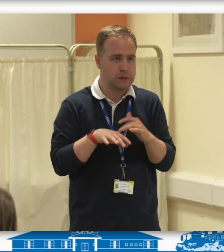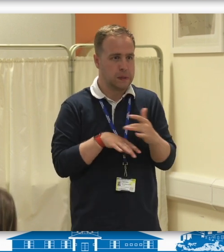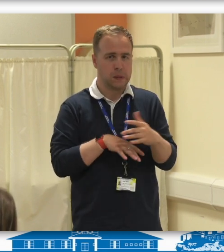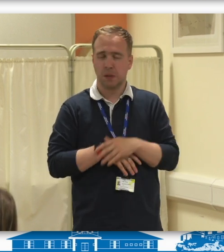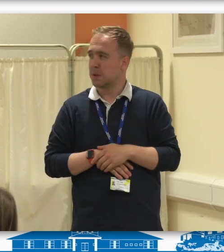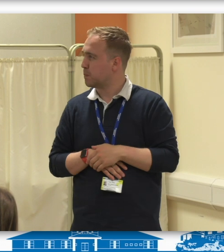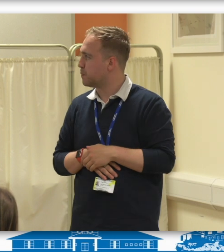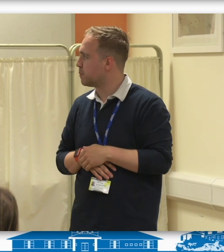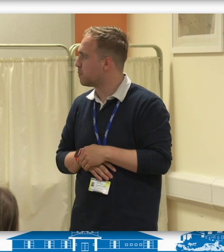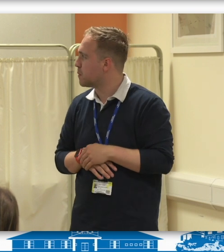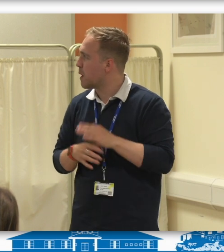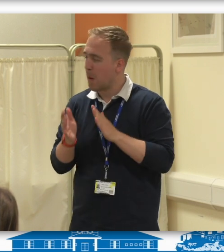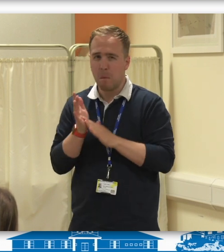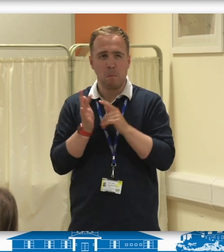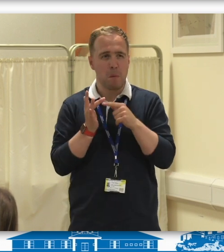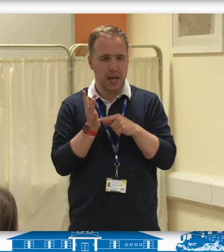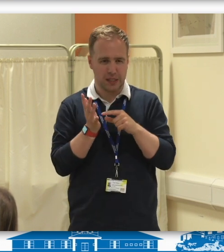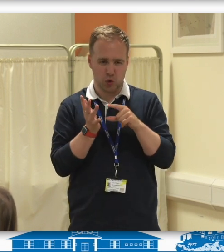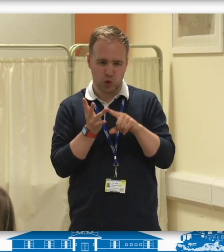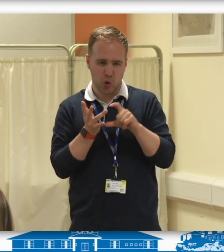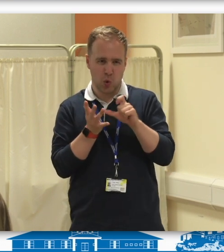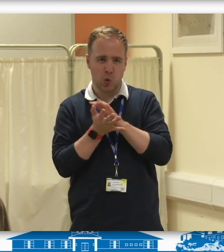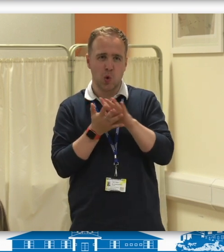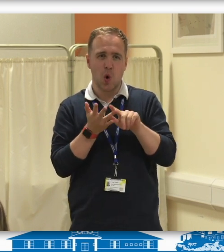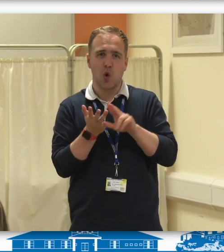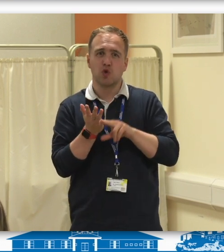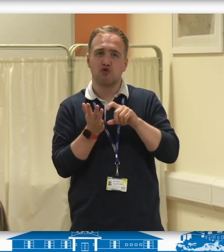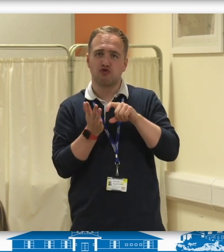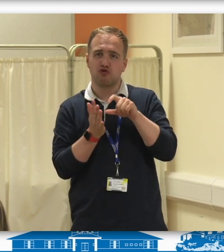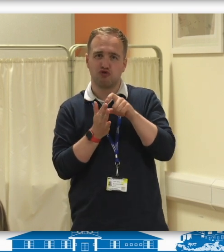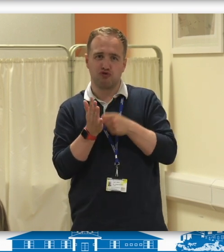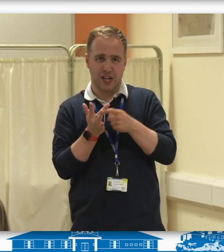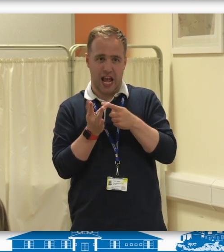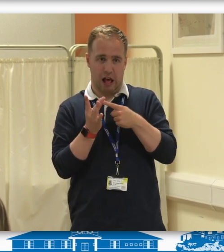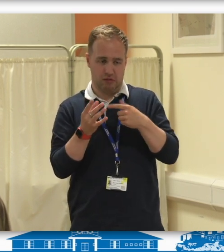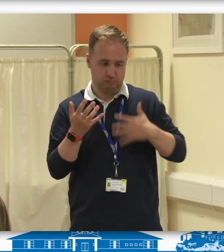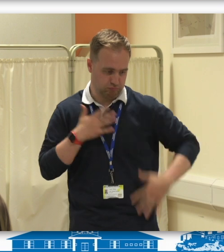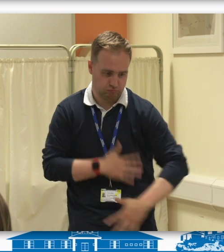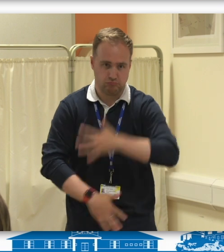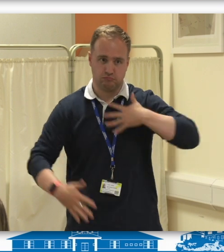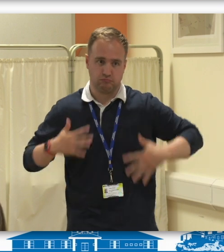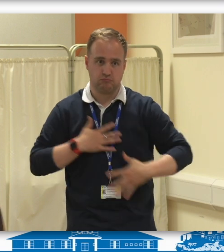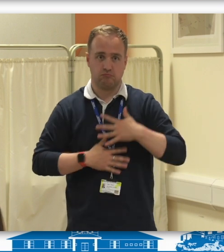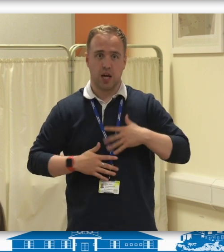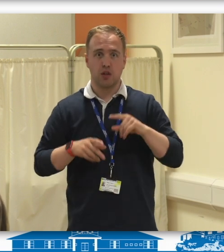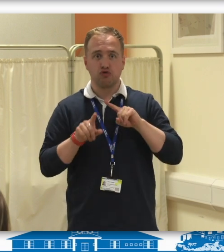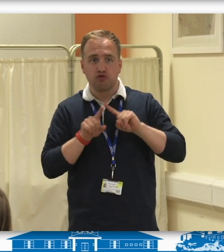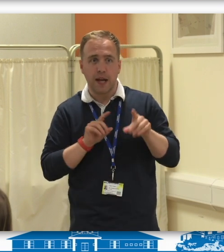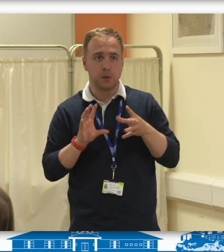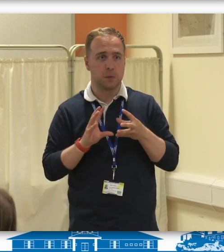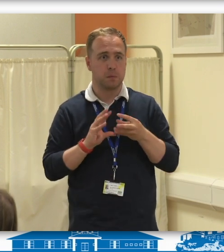Mitochondria are found in almost every cell of our body and are constantly adapting and communicating with other structures to produce appropriate amounts